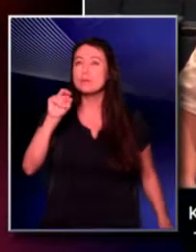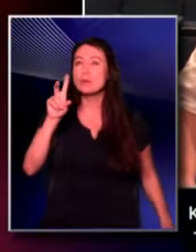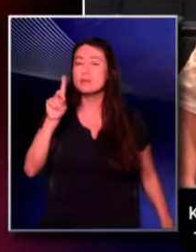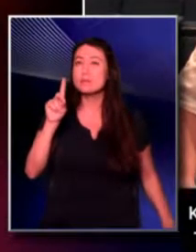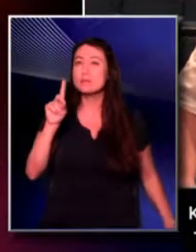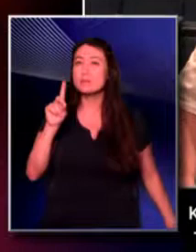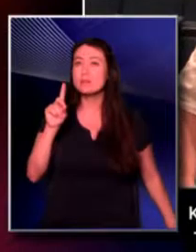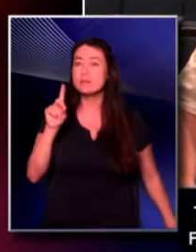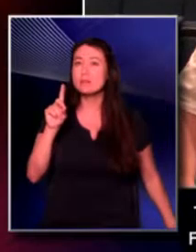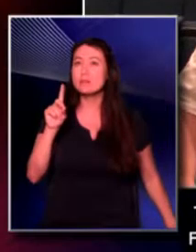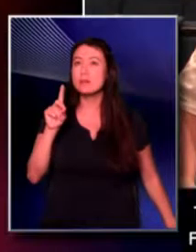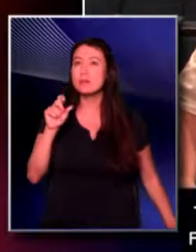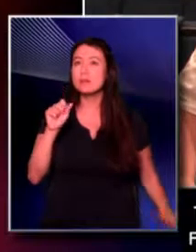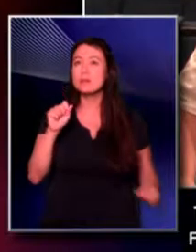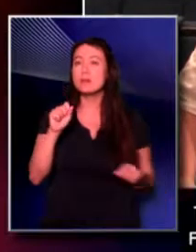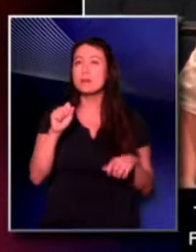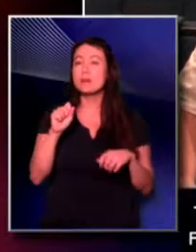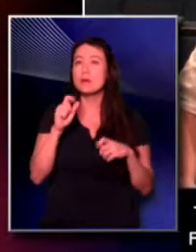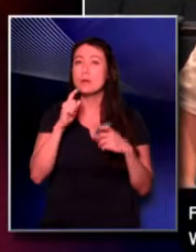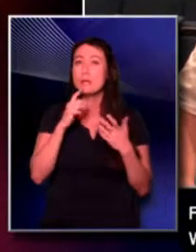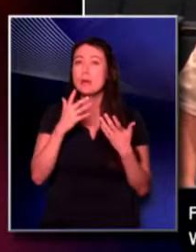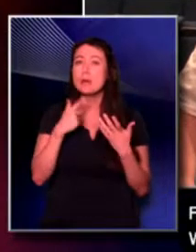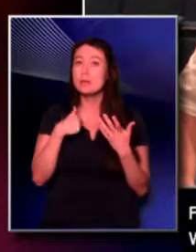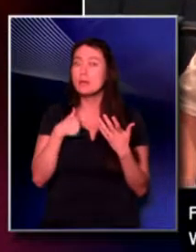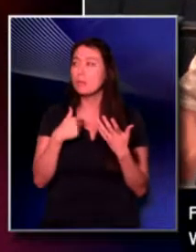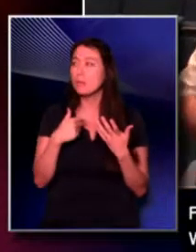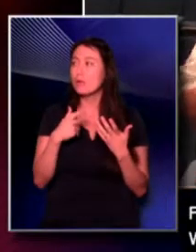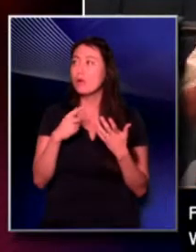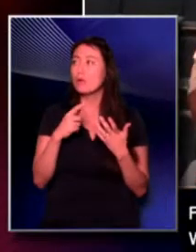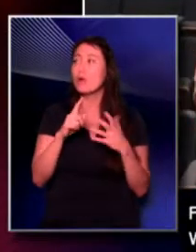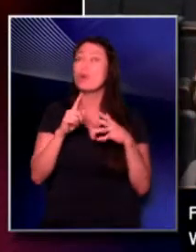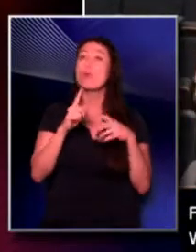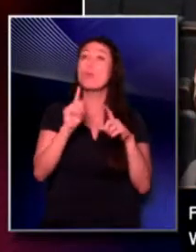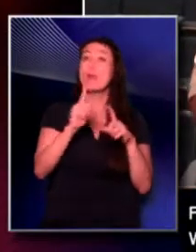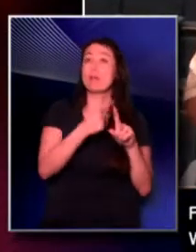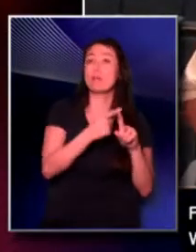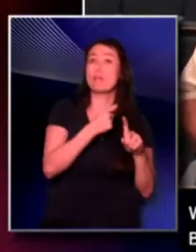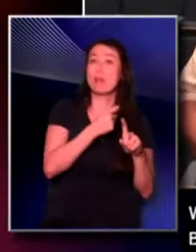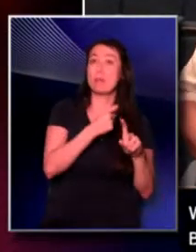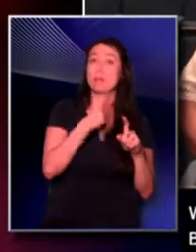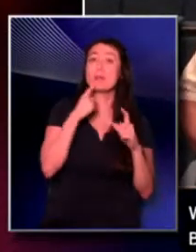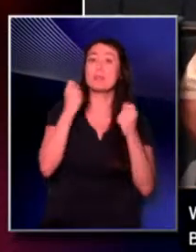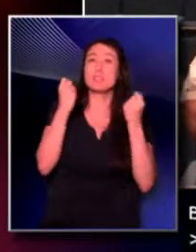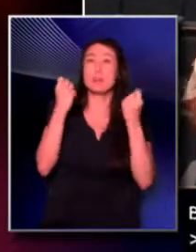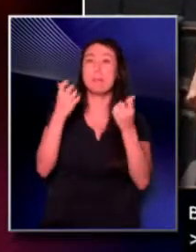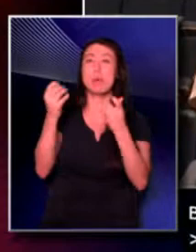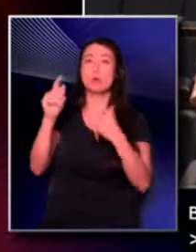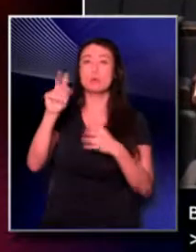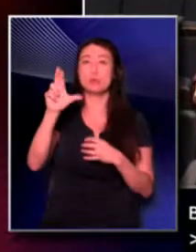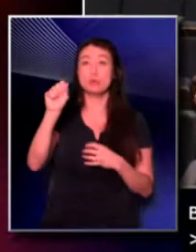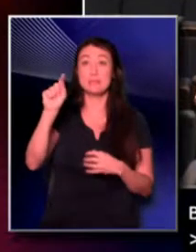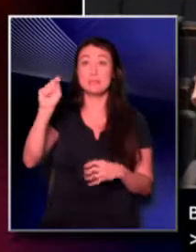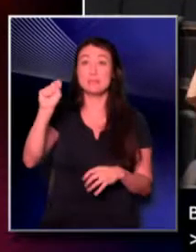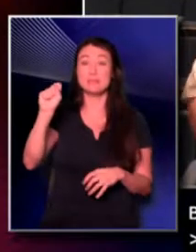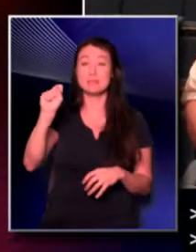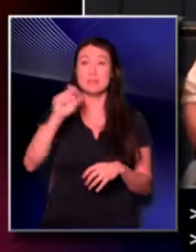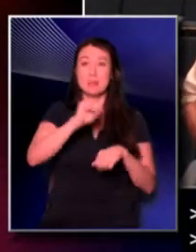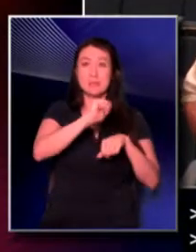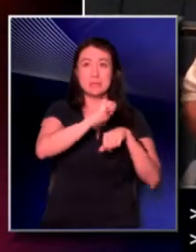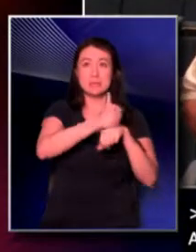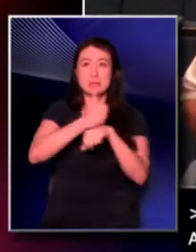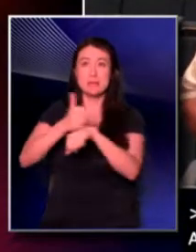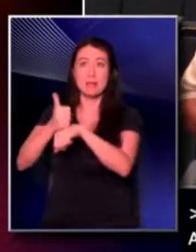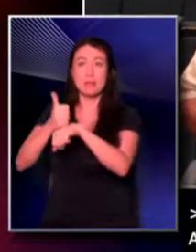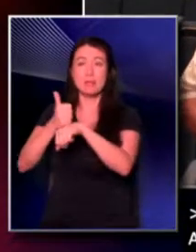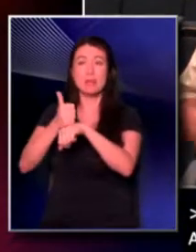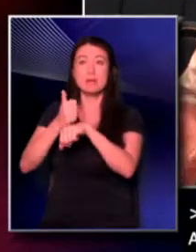be worthwhile the board knowing. Okay. Because there have been multiple trusts, I believe, that have been set up for the benefit